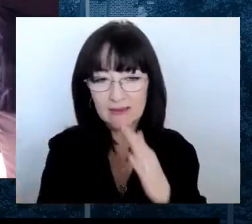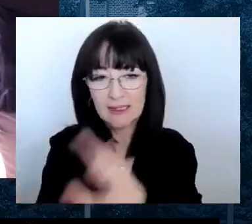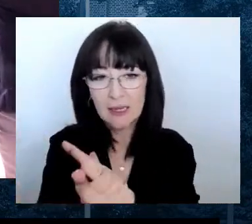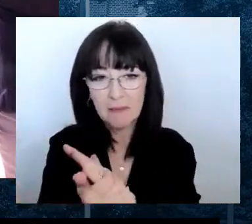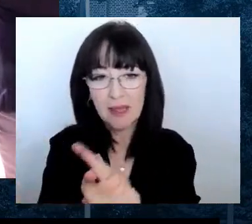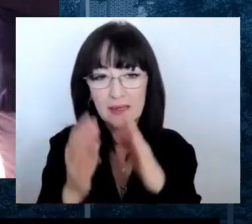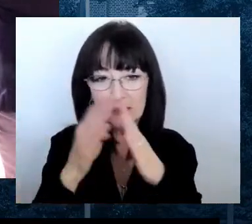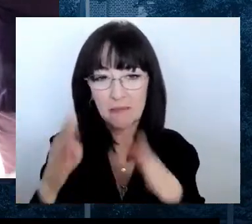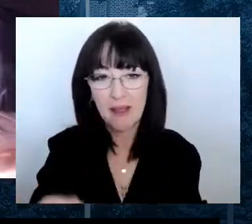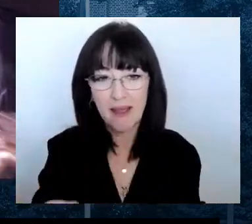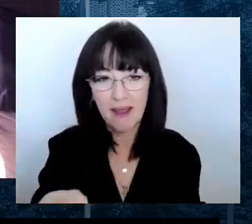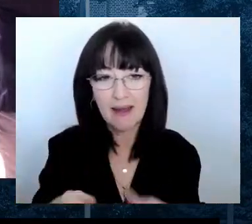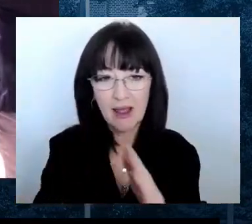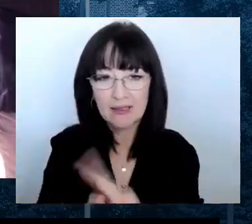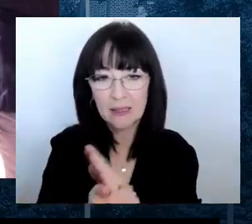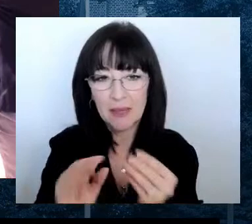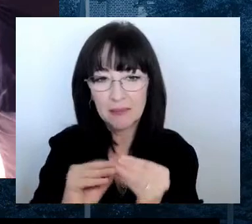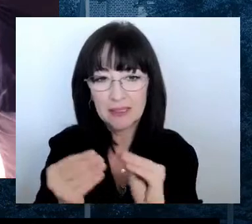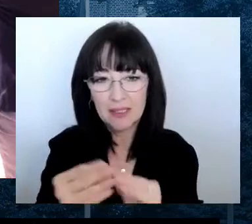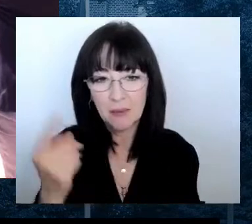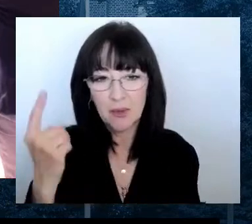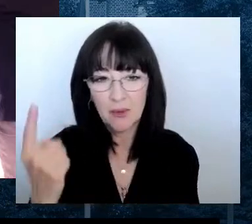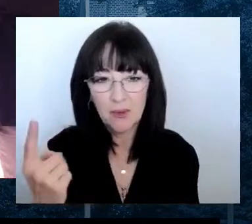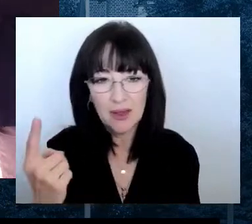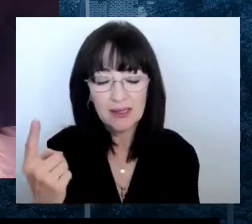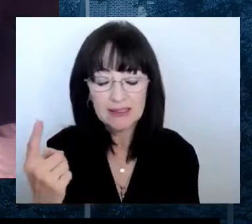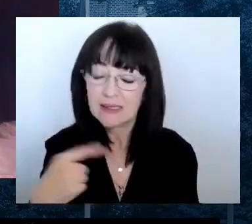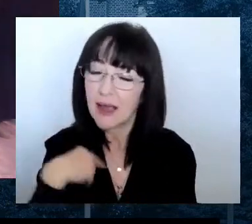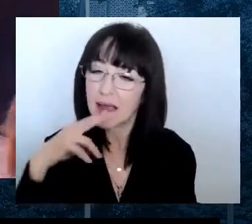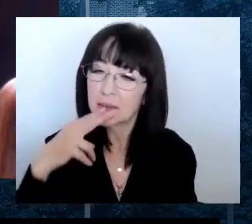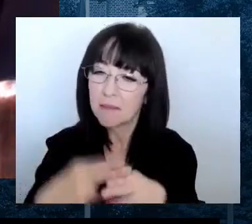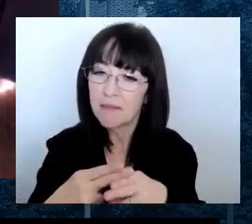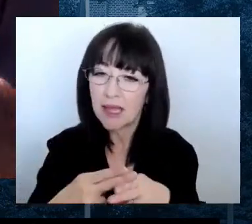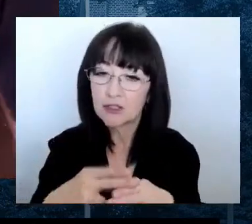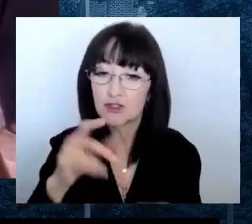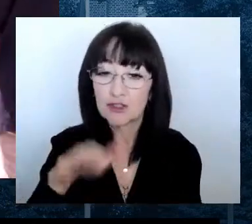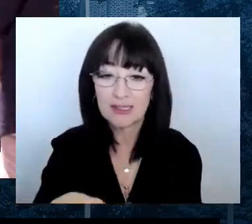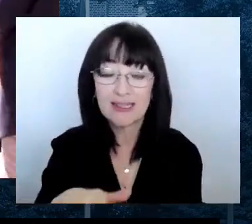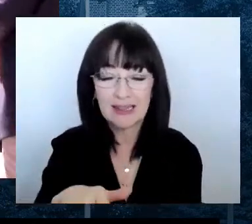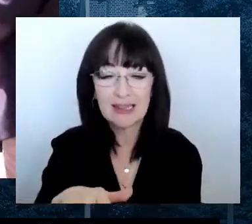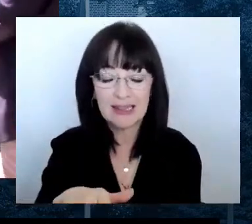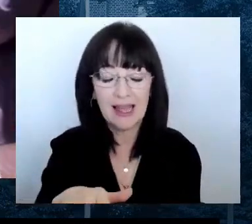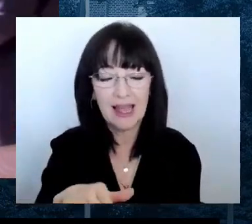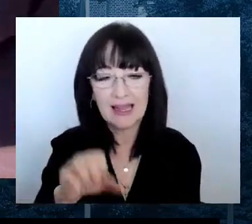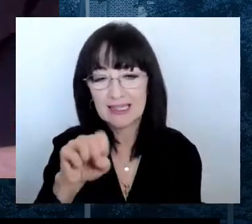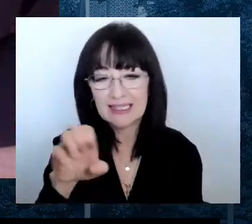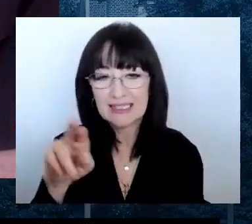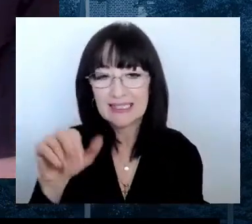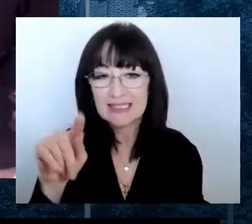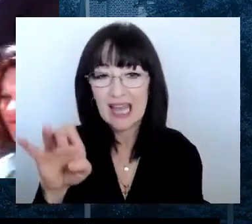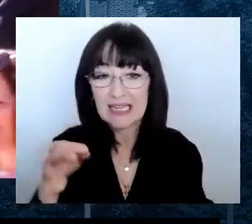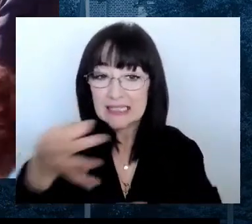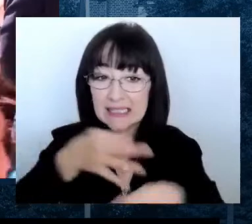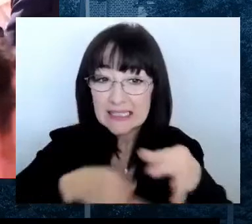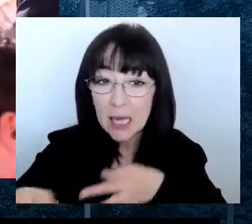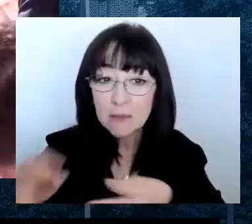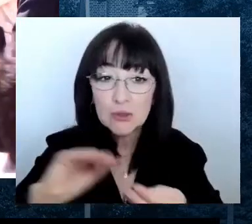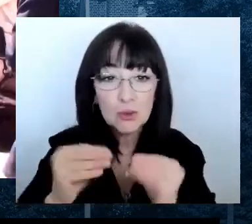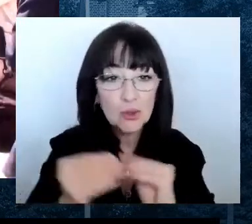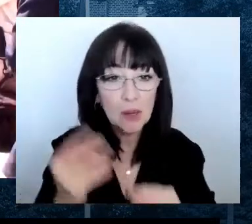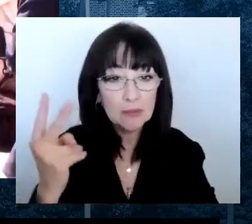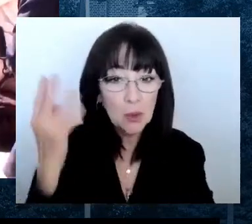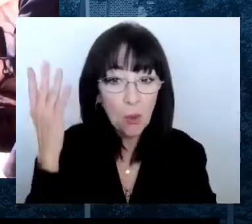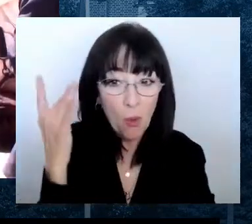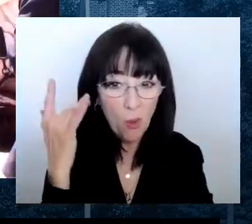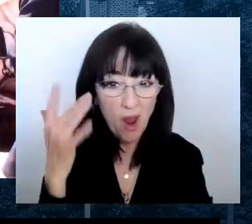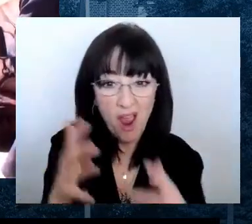Amendment Number 1. I mentioned that it was Senate Substitute Number 2 because there's a lot of work